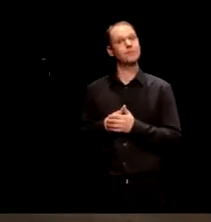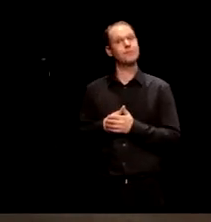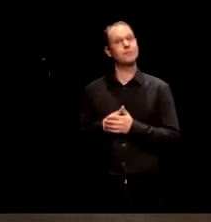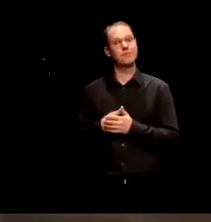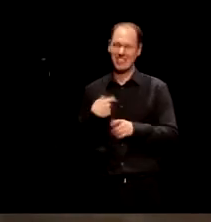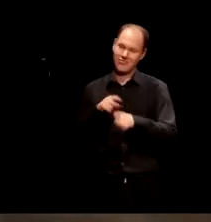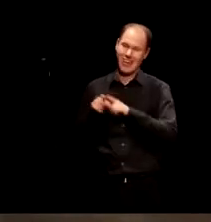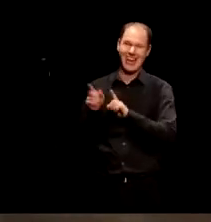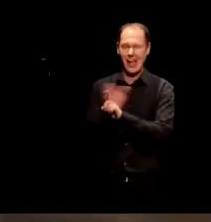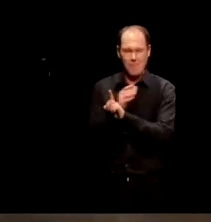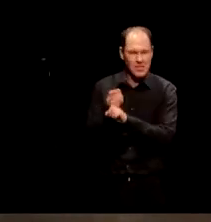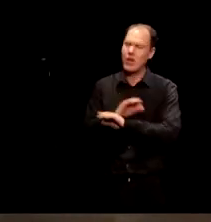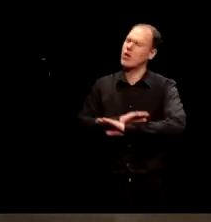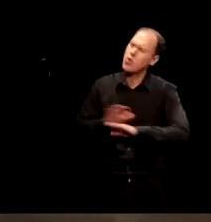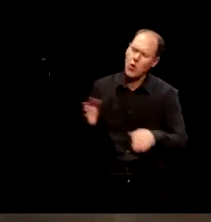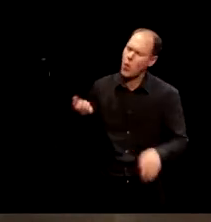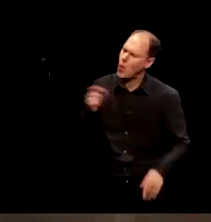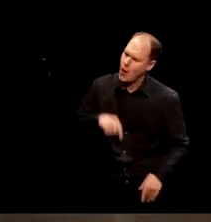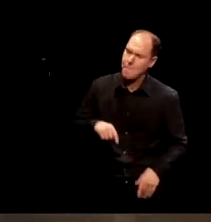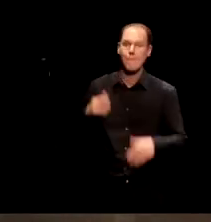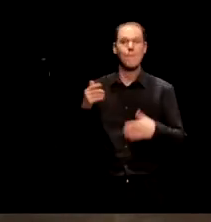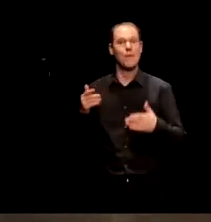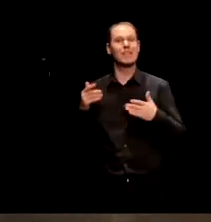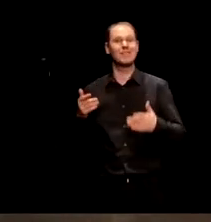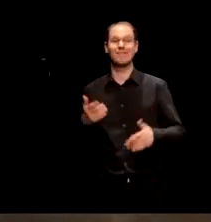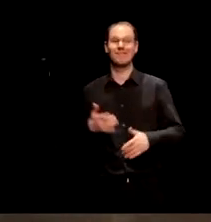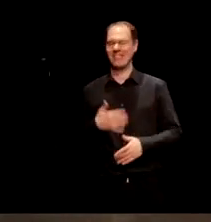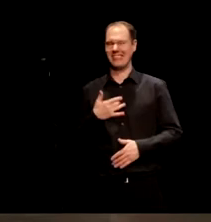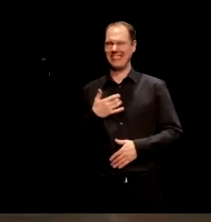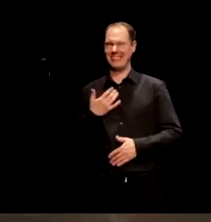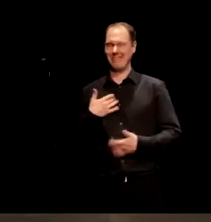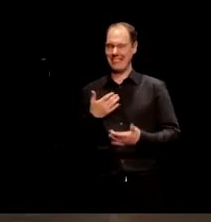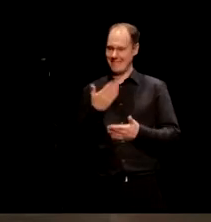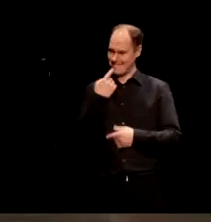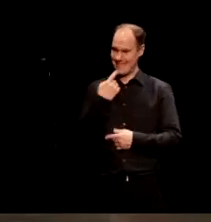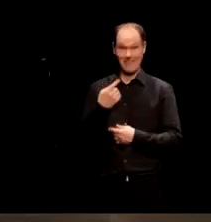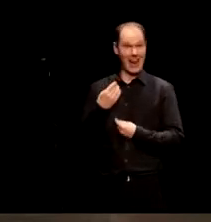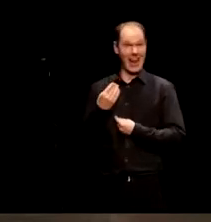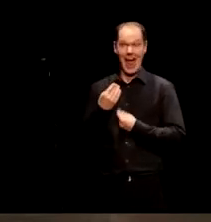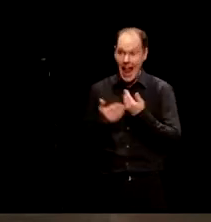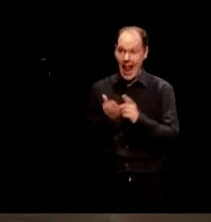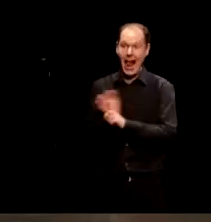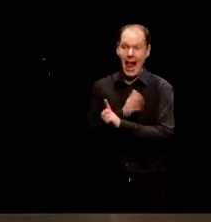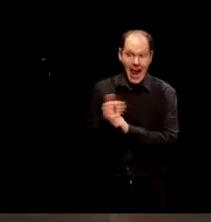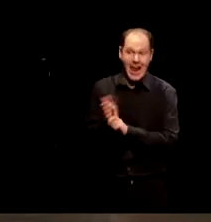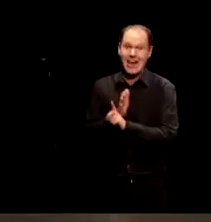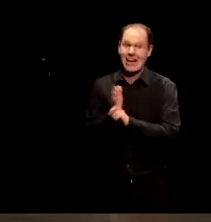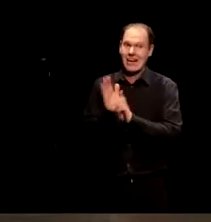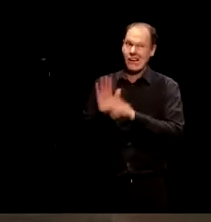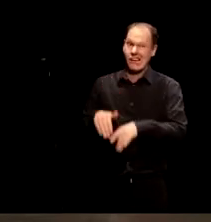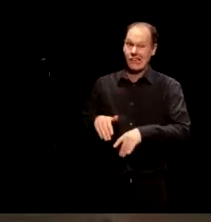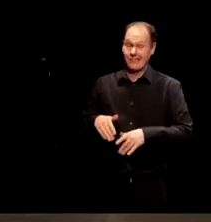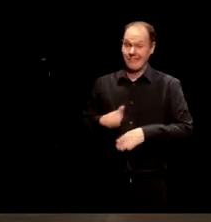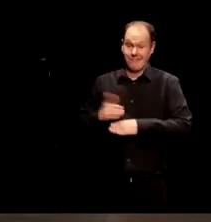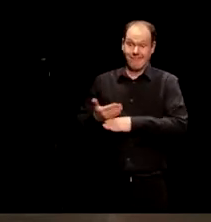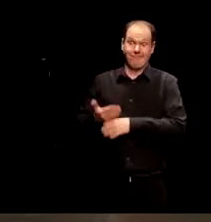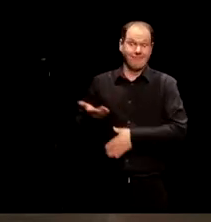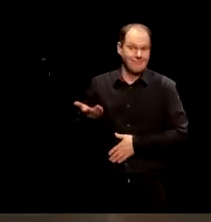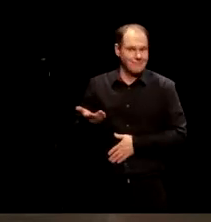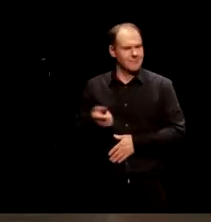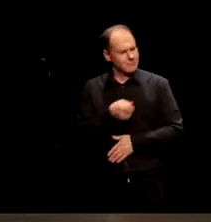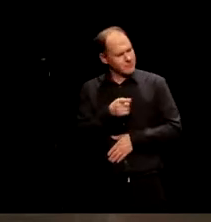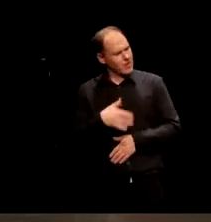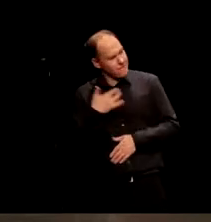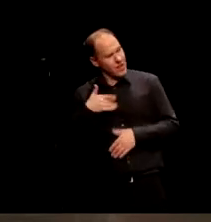I tried to persuade him not to come, but I'm afraid I'm not very sincere in my dissuasion. Why? Are you